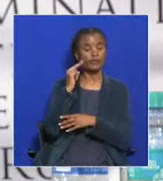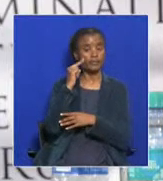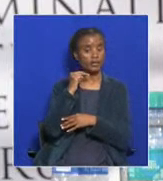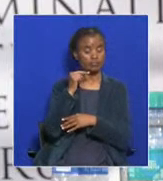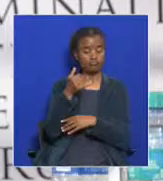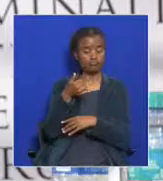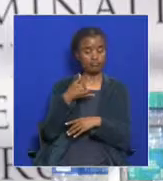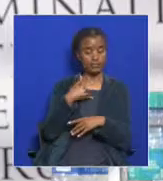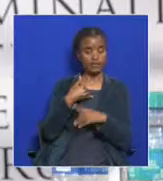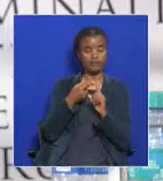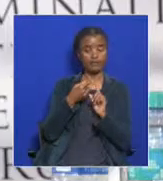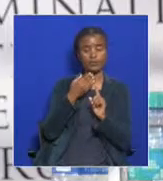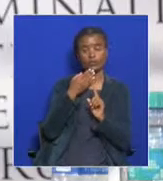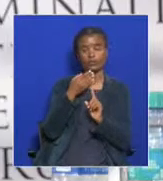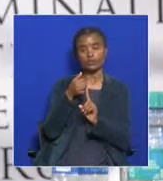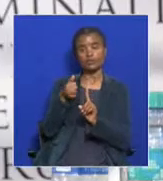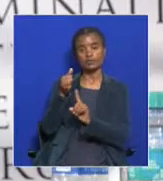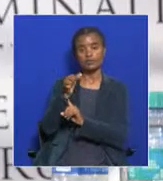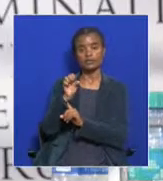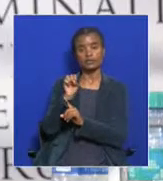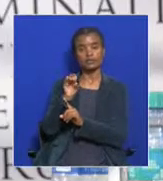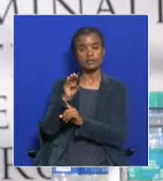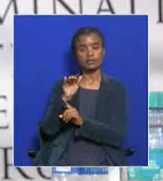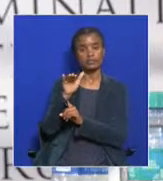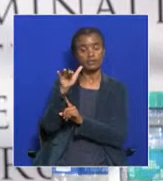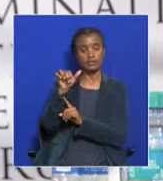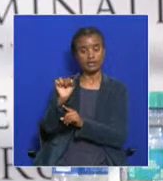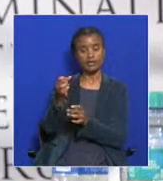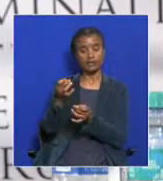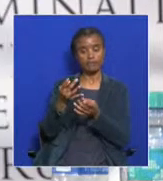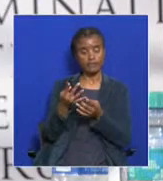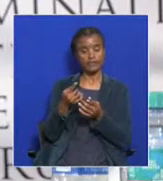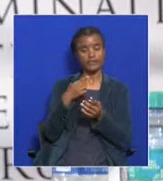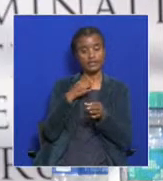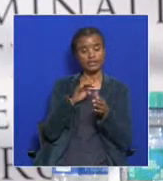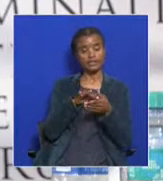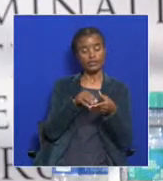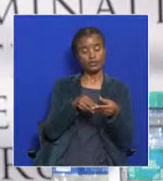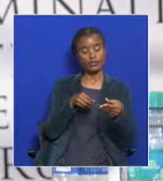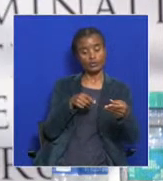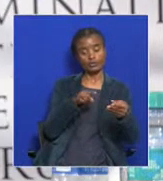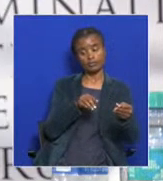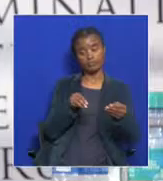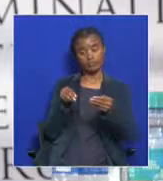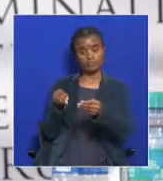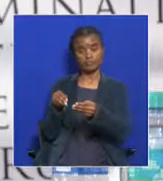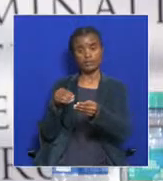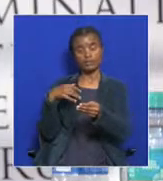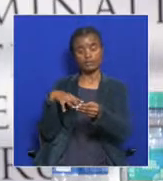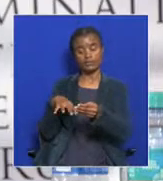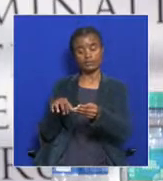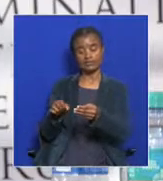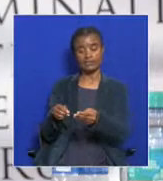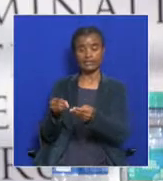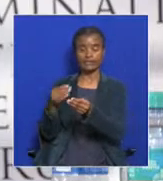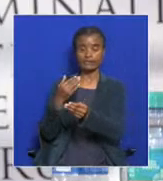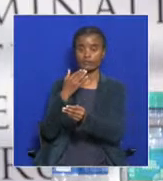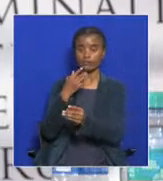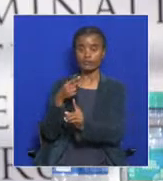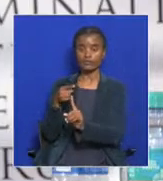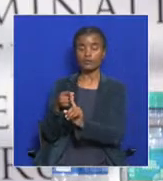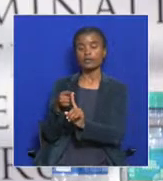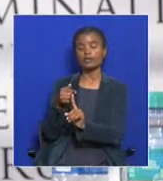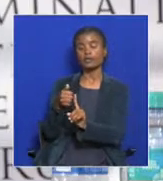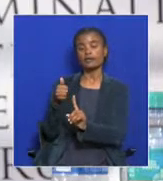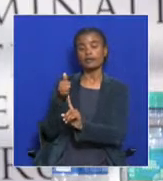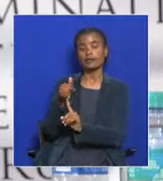that I must take this dock at Port Shepstone, that cast number, and hand it over to Lieutenant General Mgabozi at our provincial